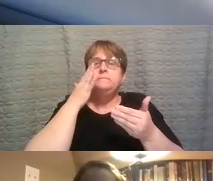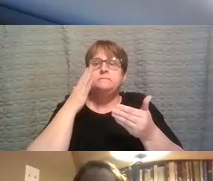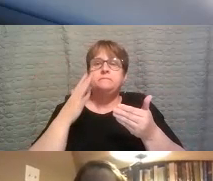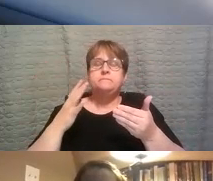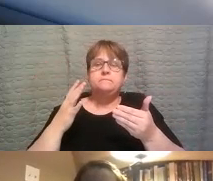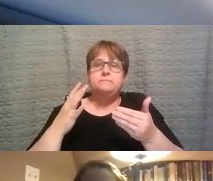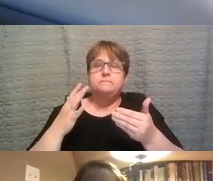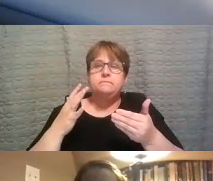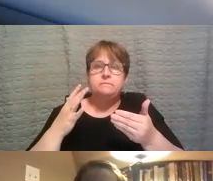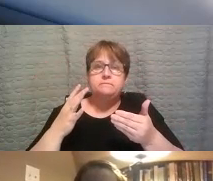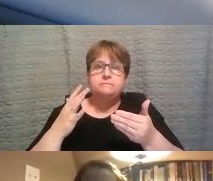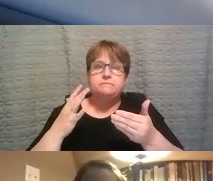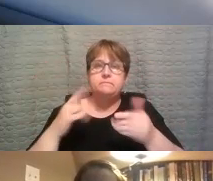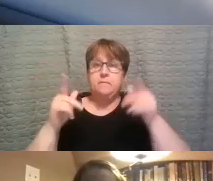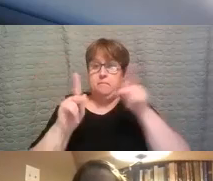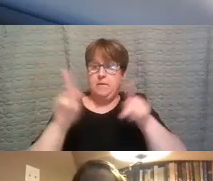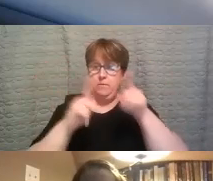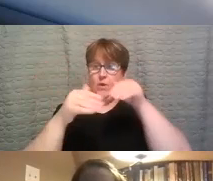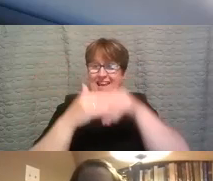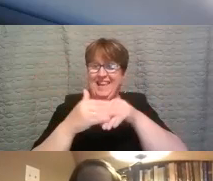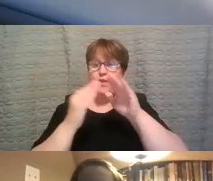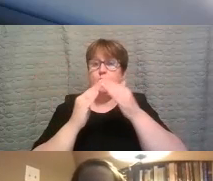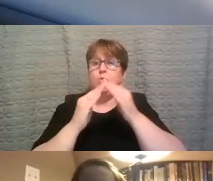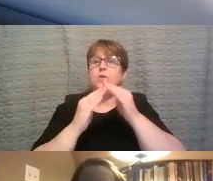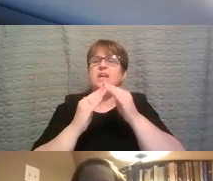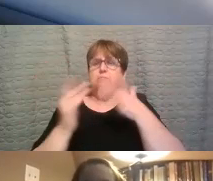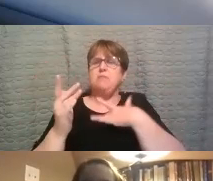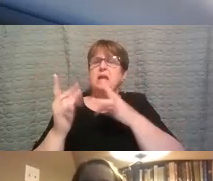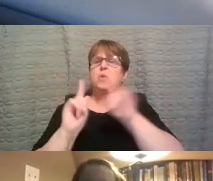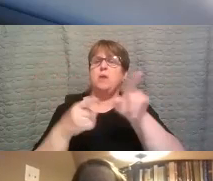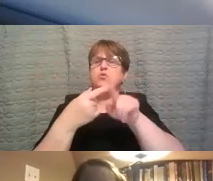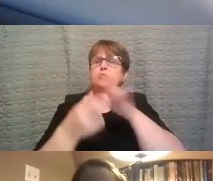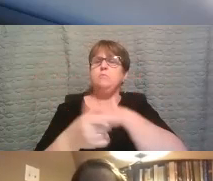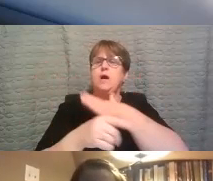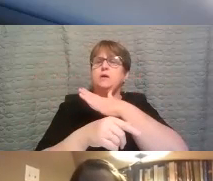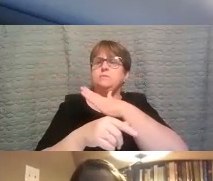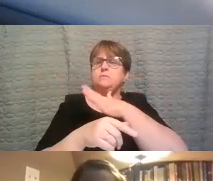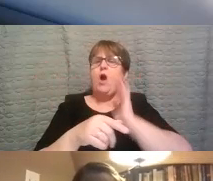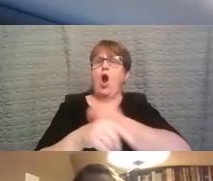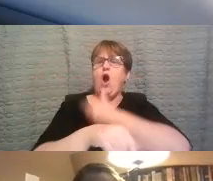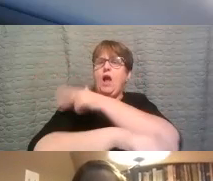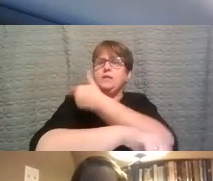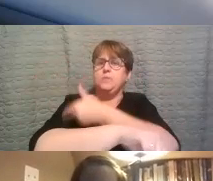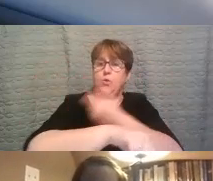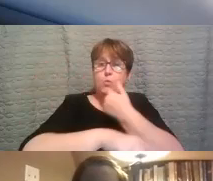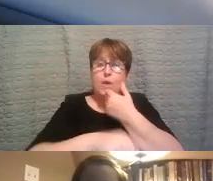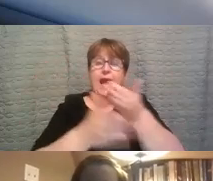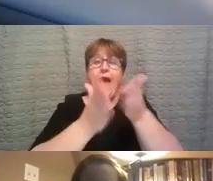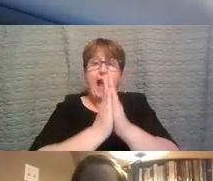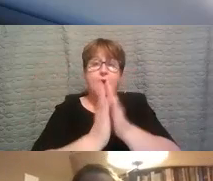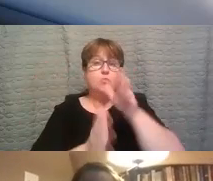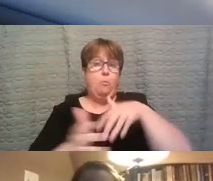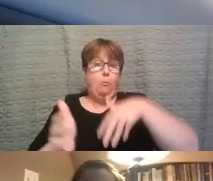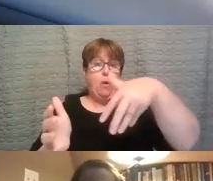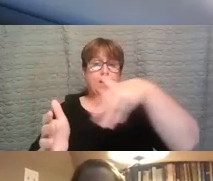people in this community, they like to come to our hospital because we ask them how